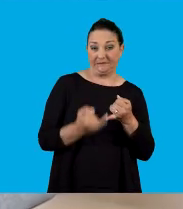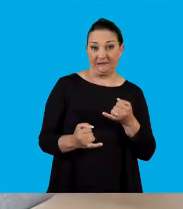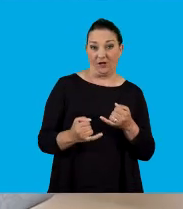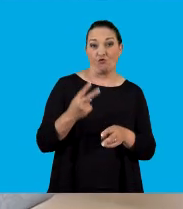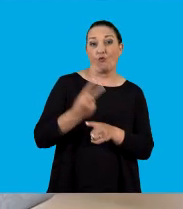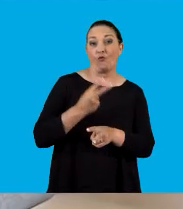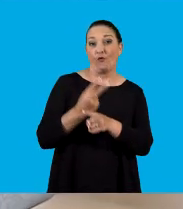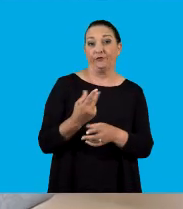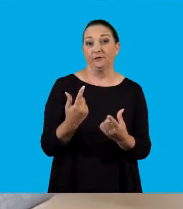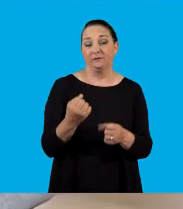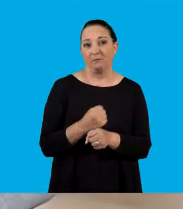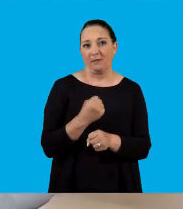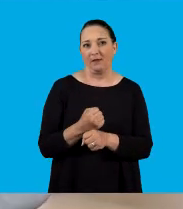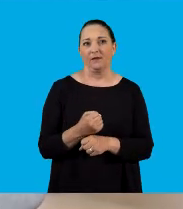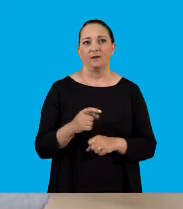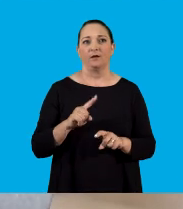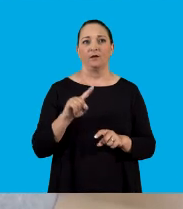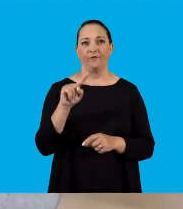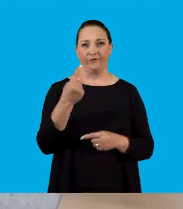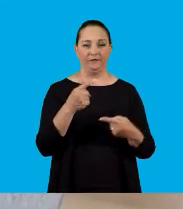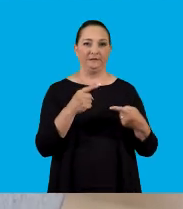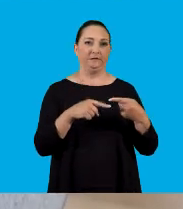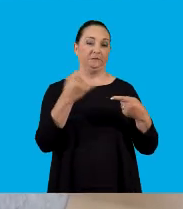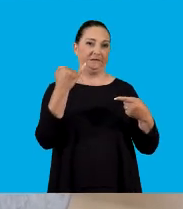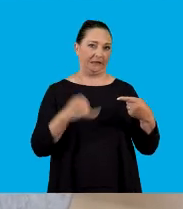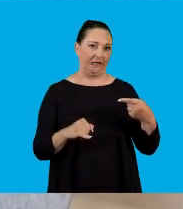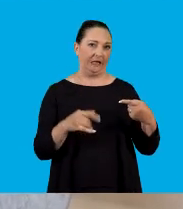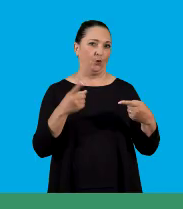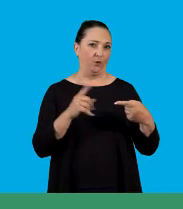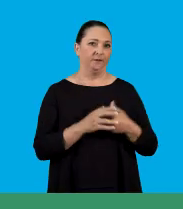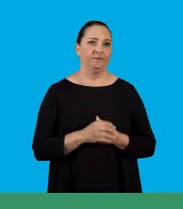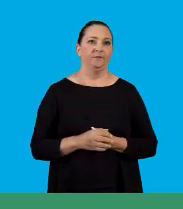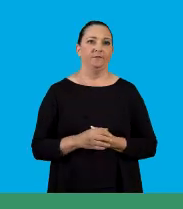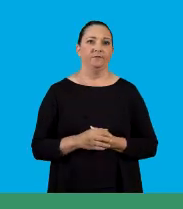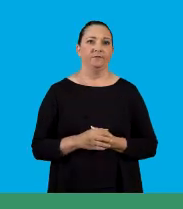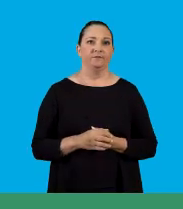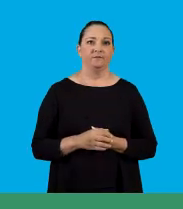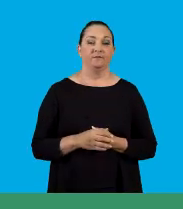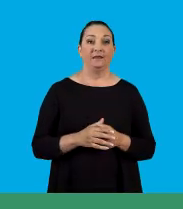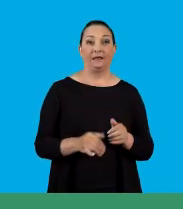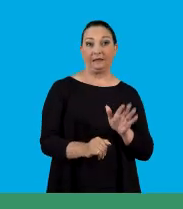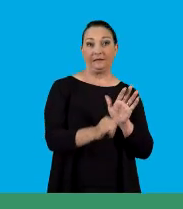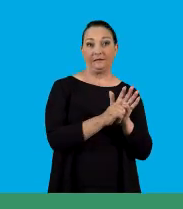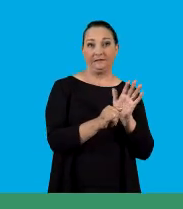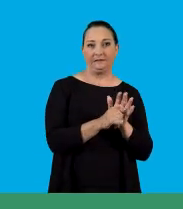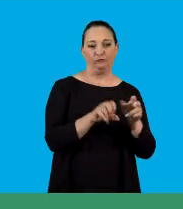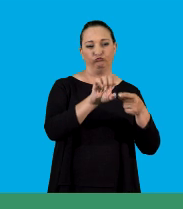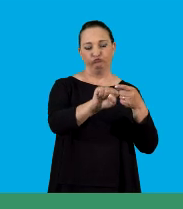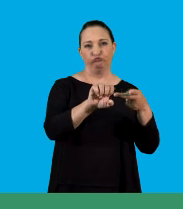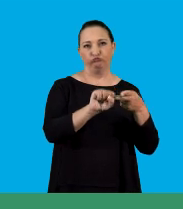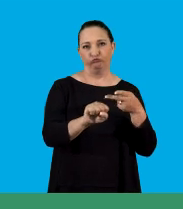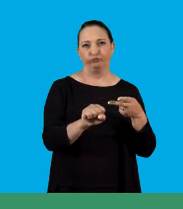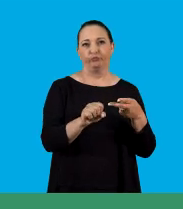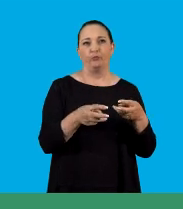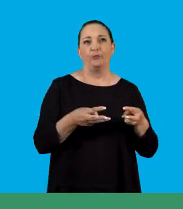So the first error here, or first common error, failing to identify the salary determination